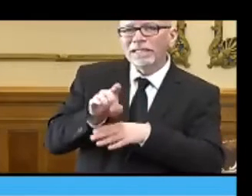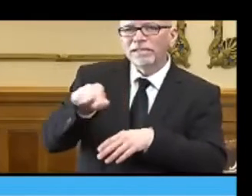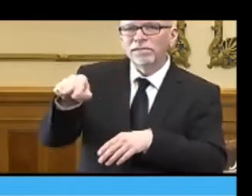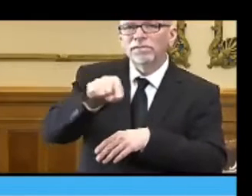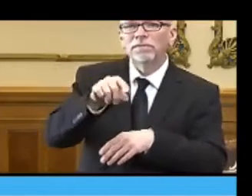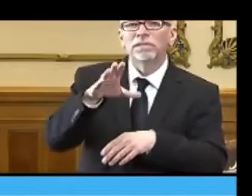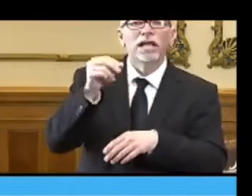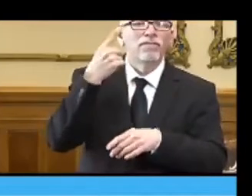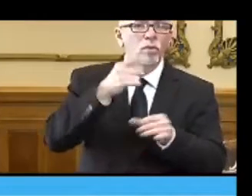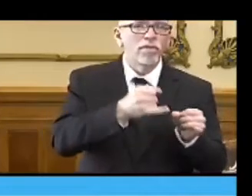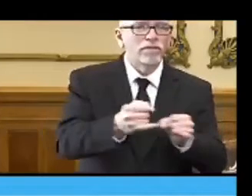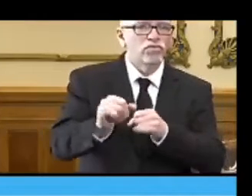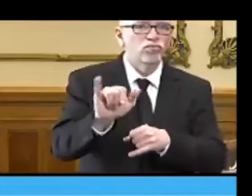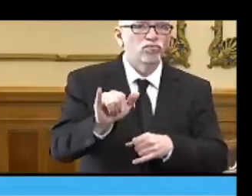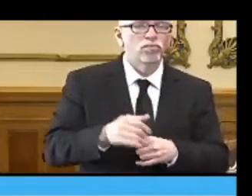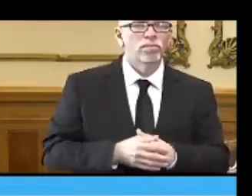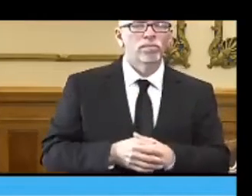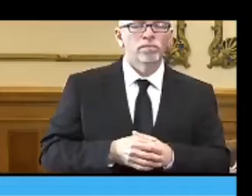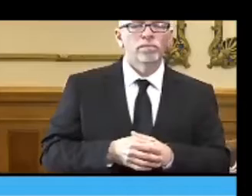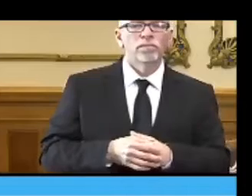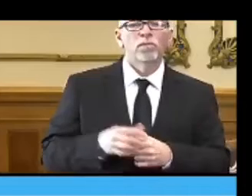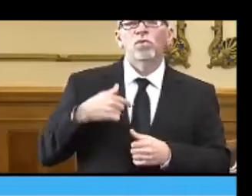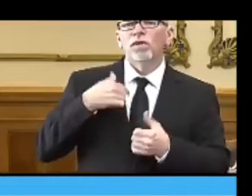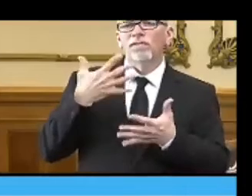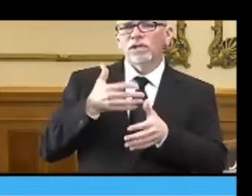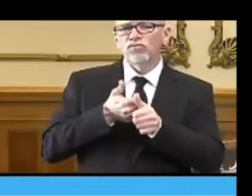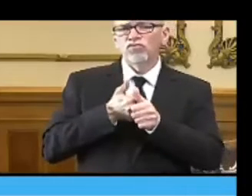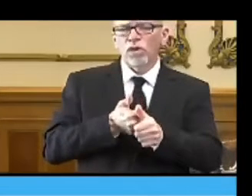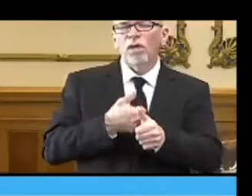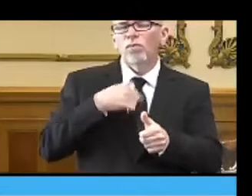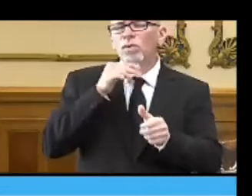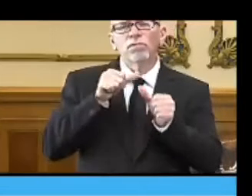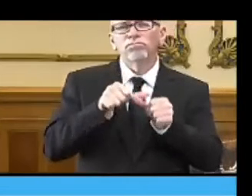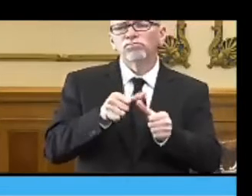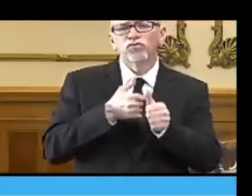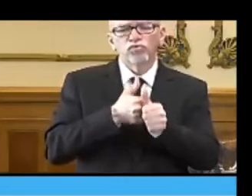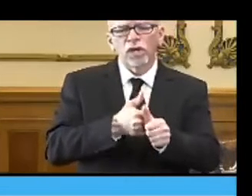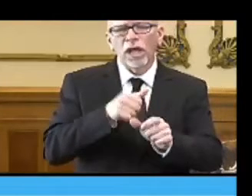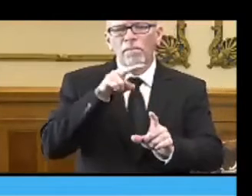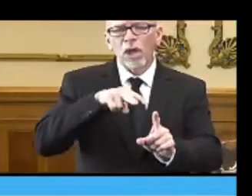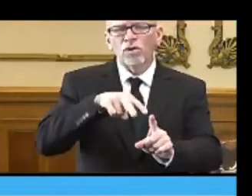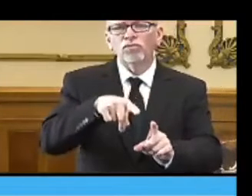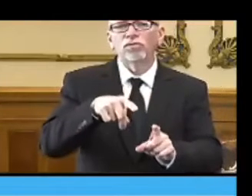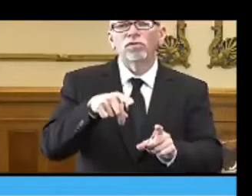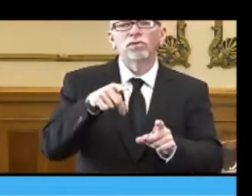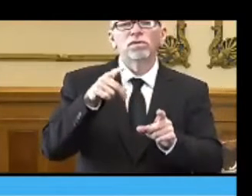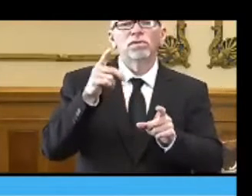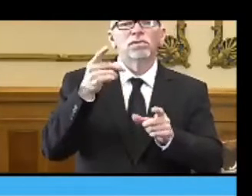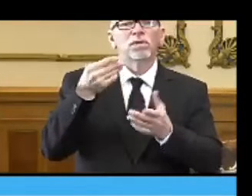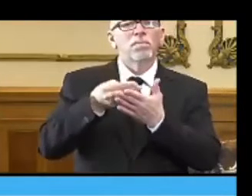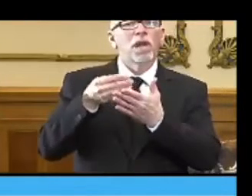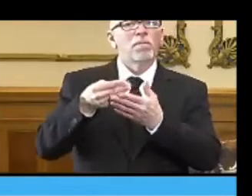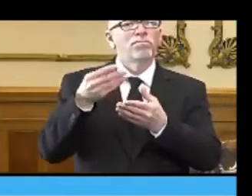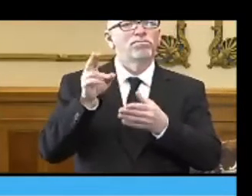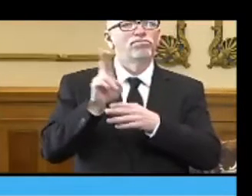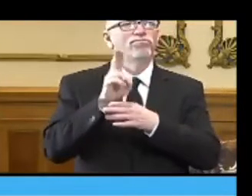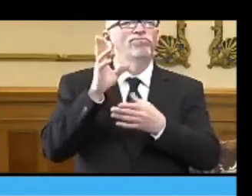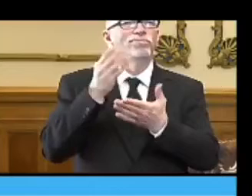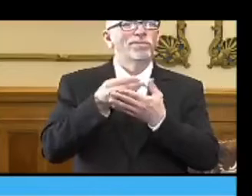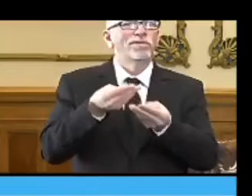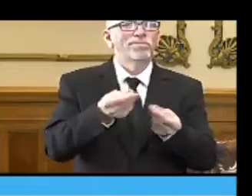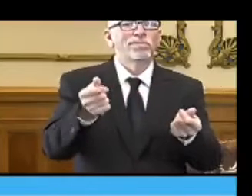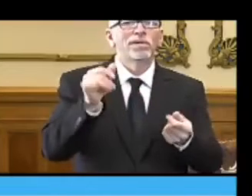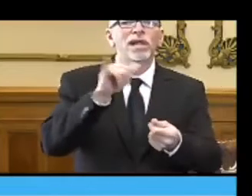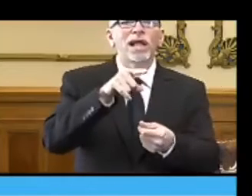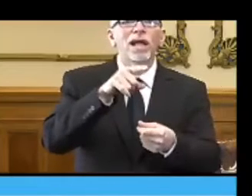for individuals. We have tracked and will continue to track and monitor the public expenditures, such as state purchases of